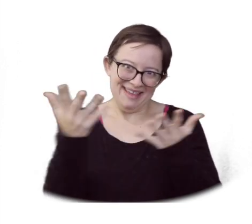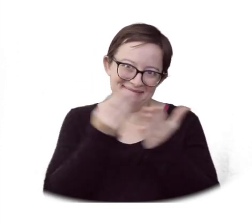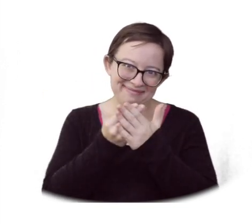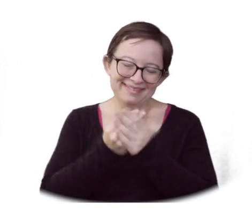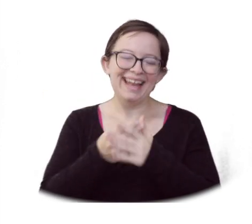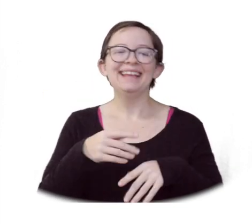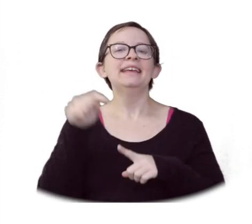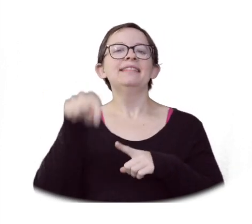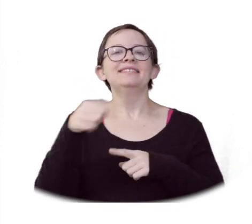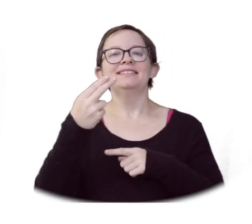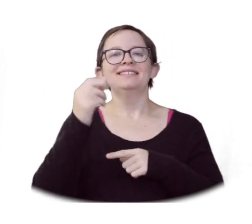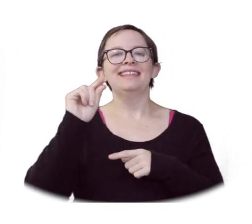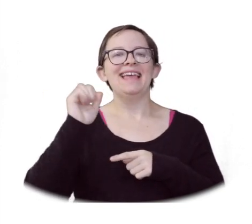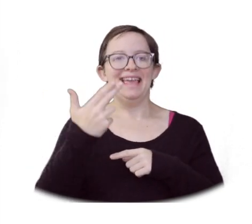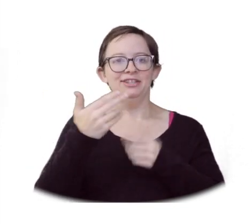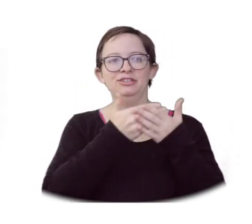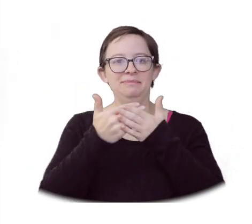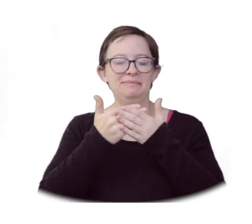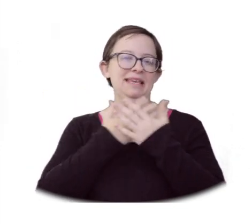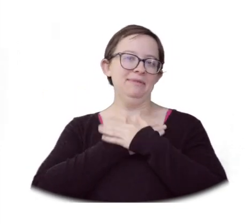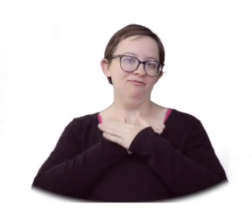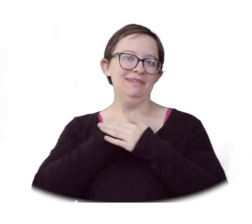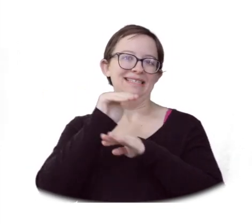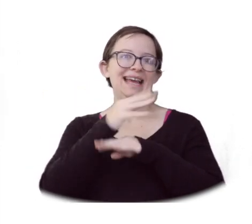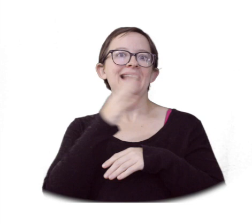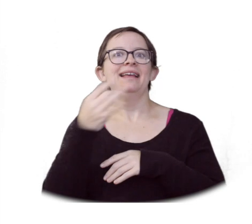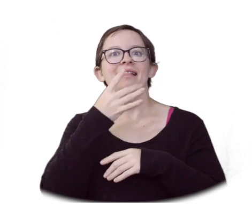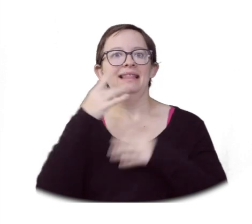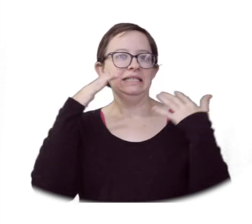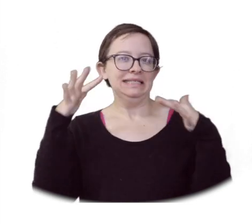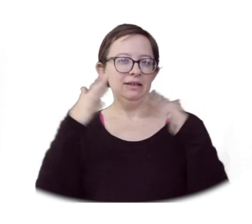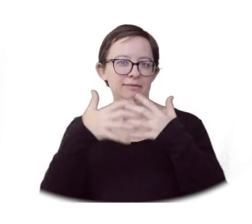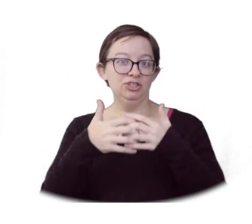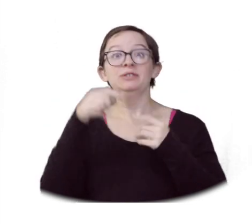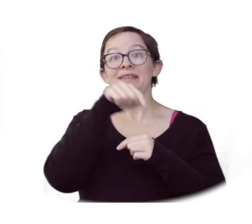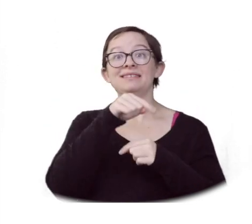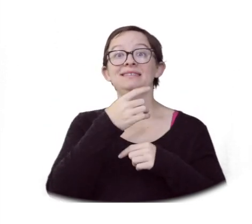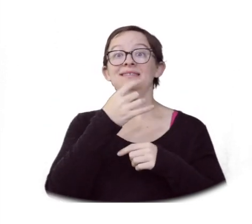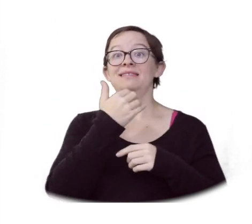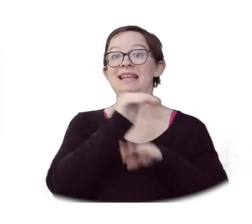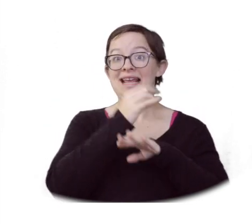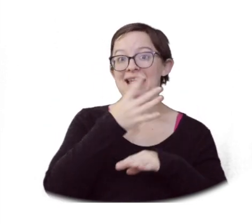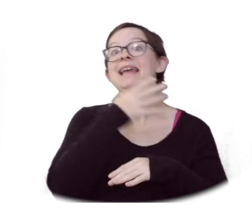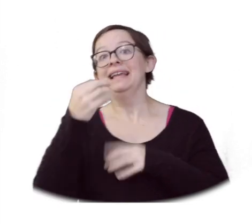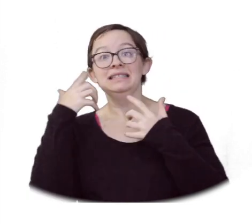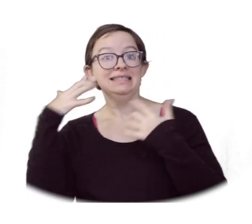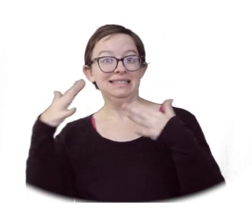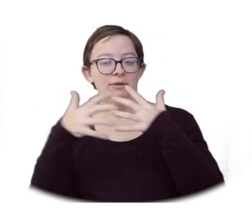if you want to spend that much money. This is the Hatch Baby Rest Night and Light and Sound Machine. So this one is a night light and a sound